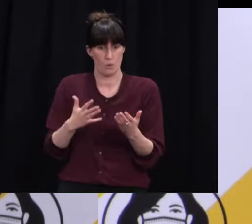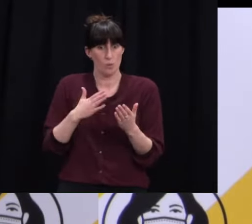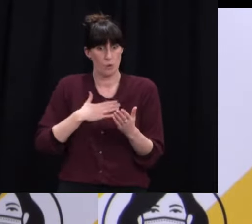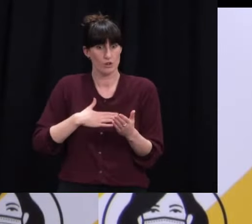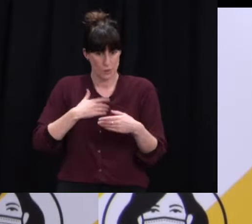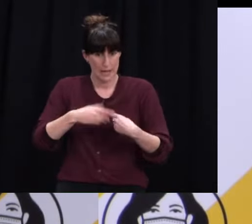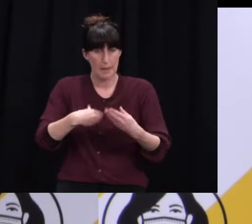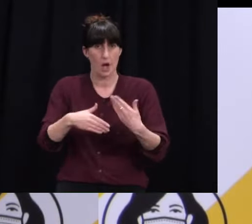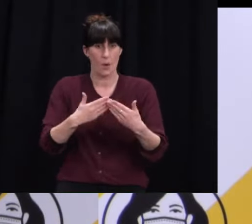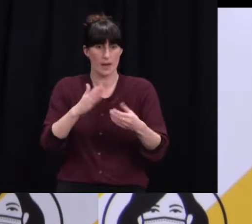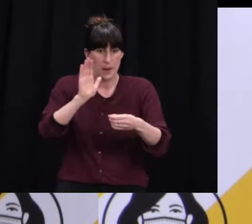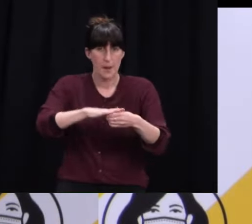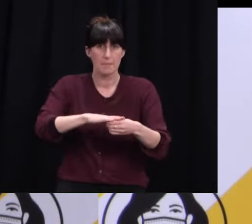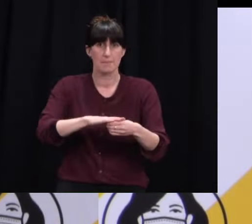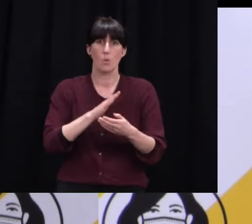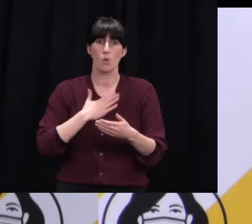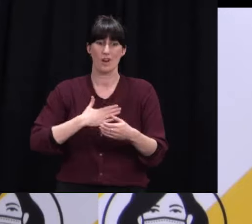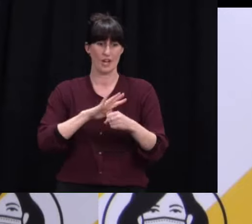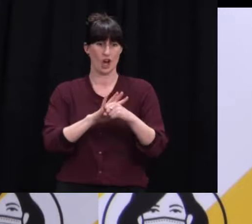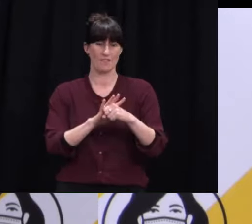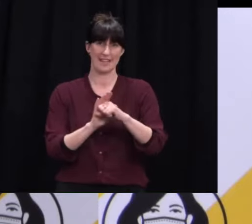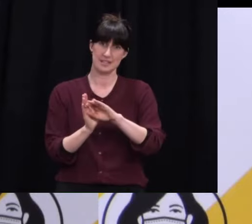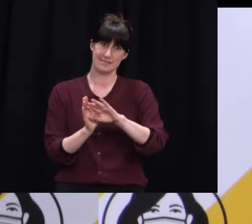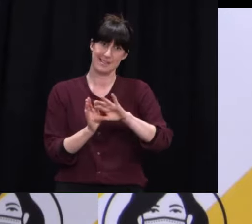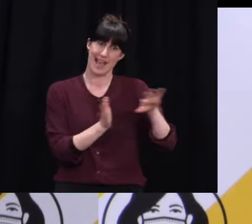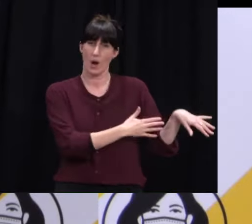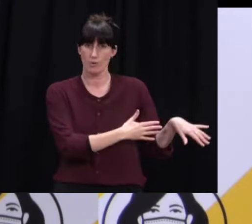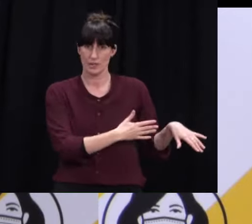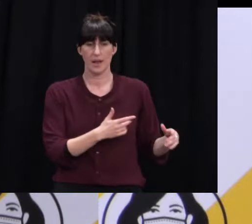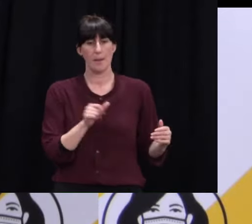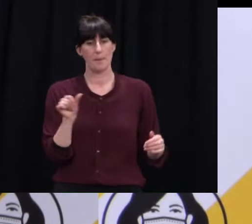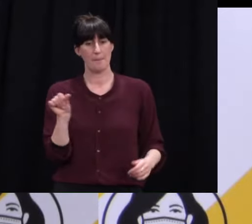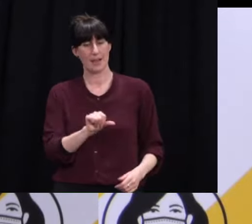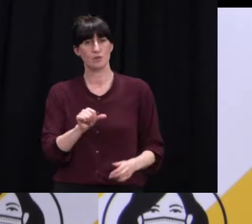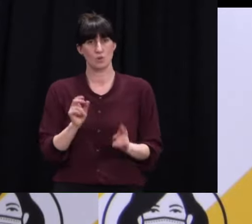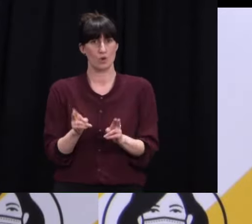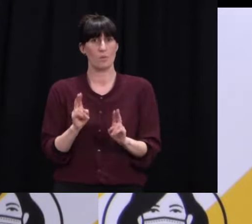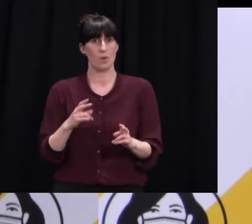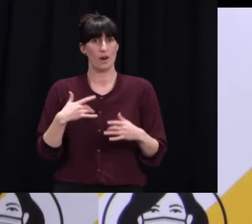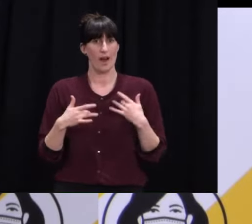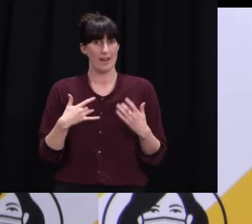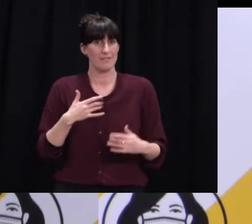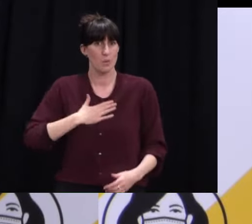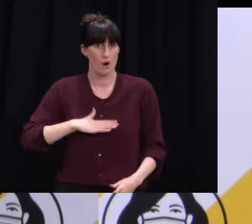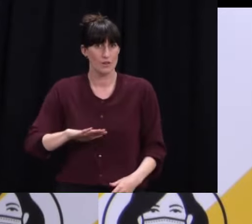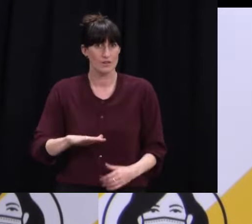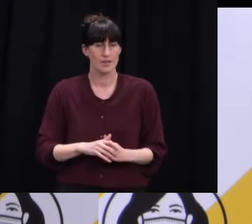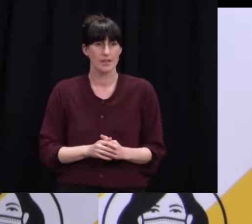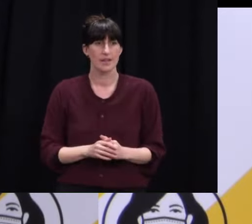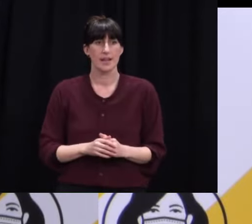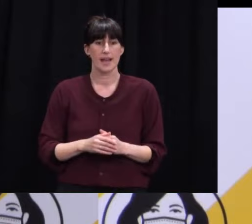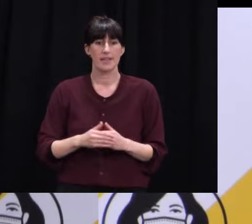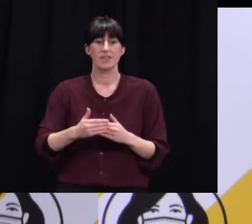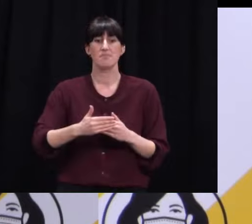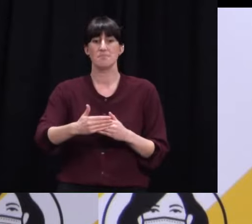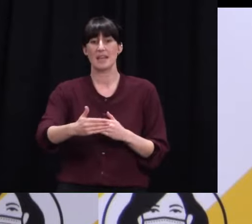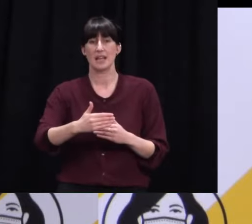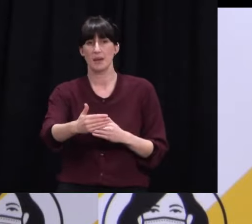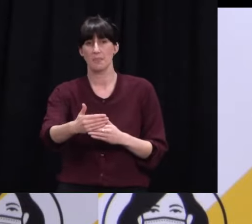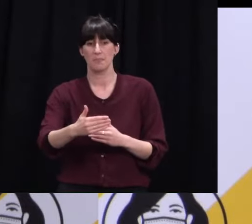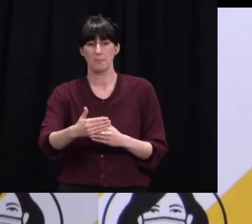outbreak of COVID-19 out of our community and get back to a sense of normality. You will see changes in the medium term in